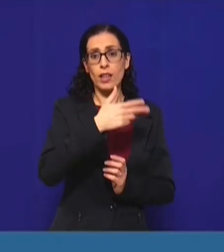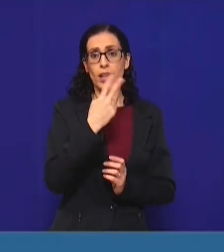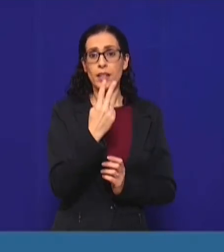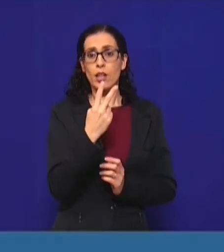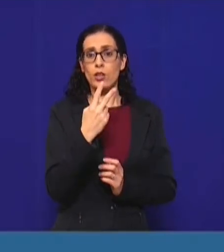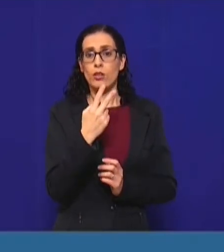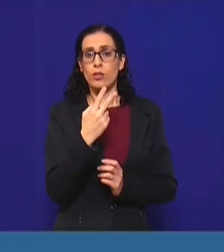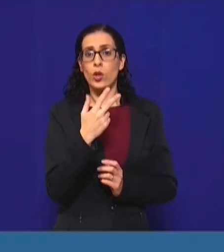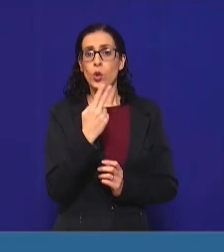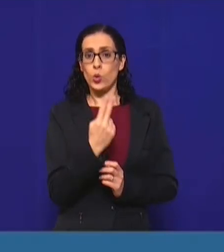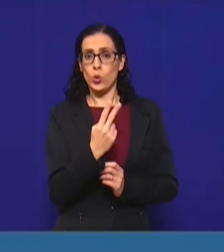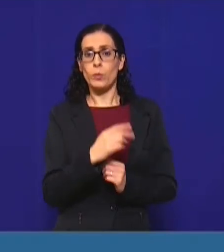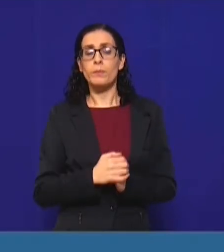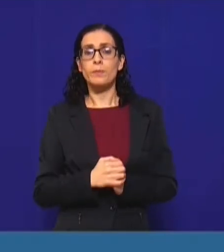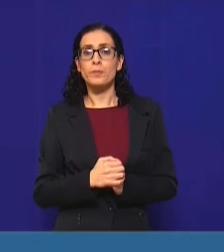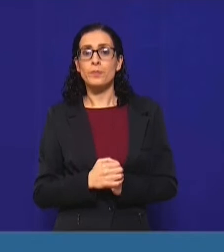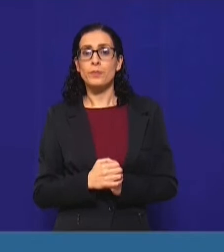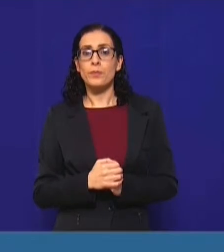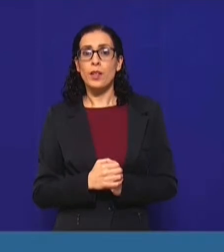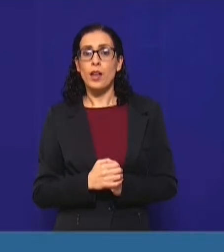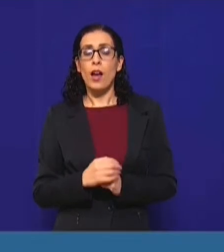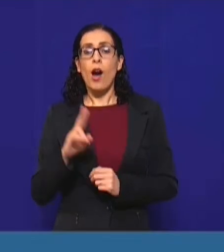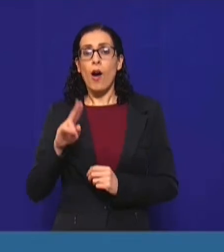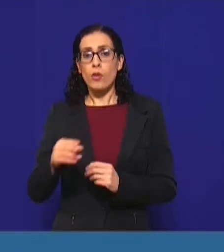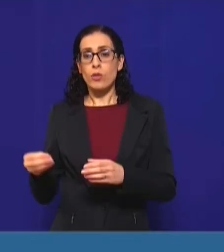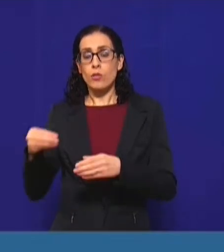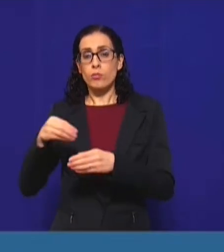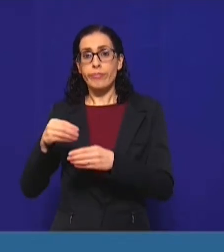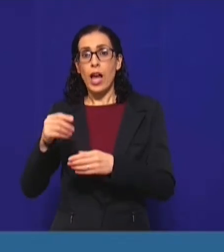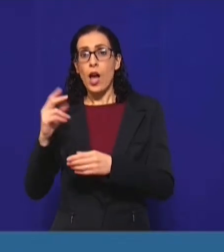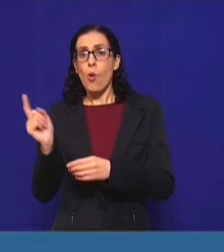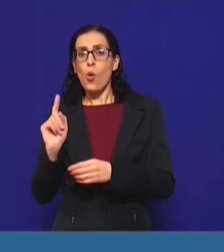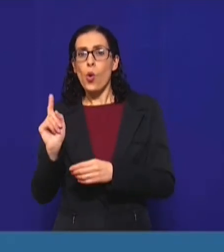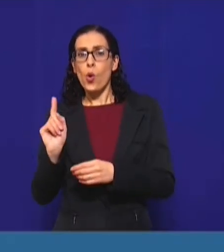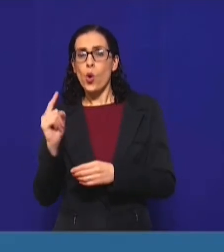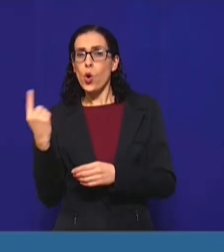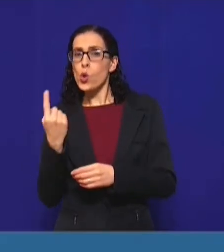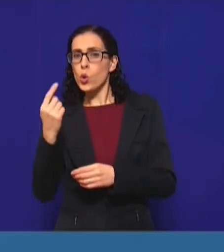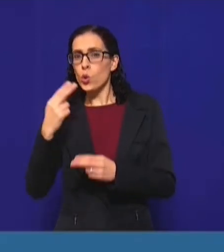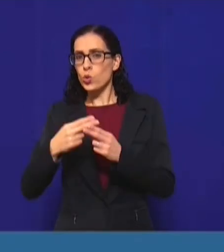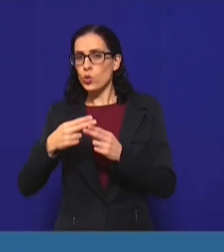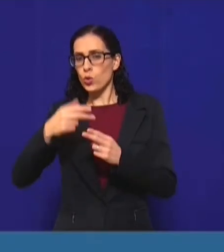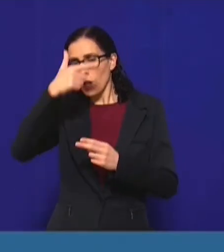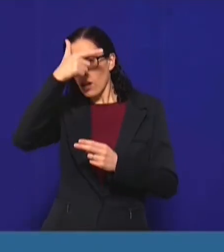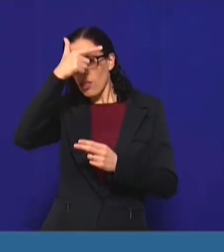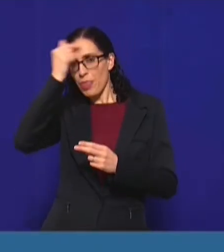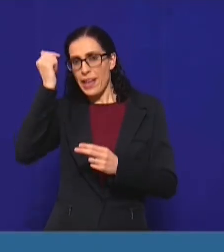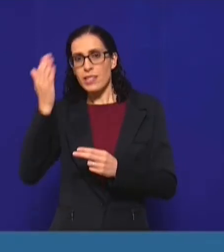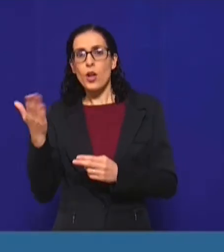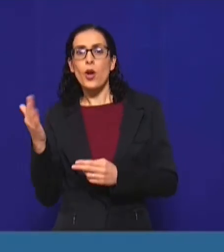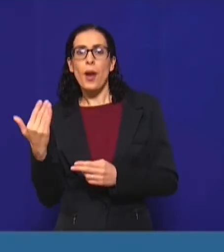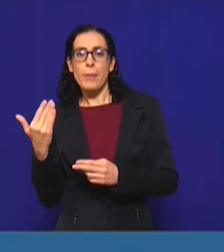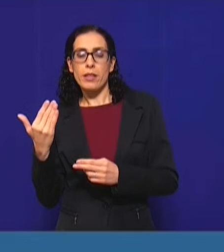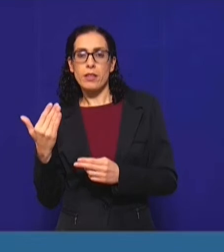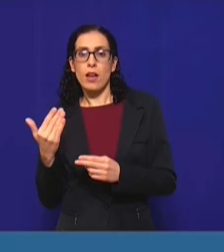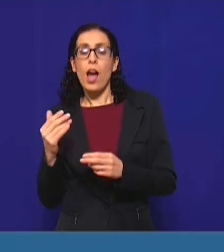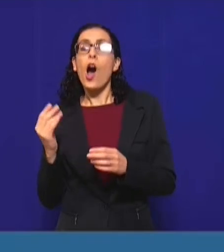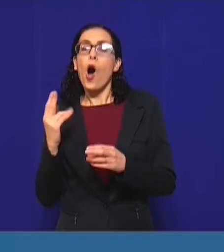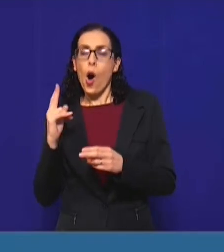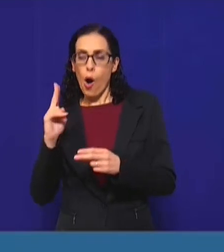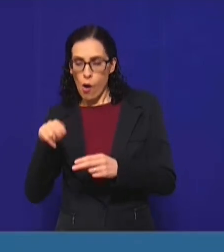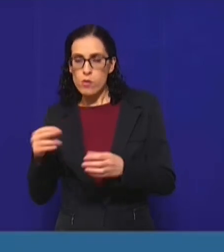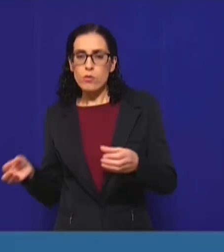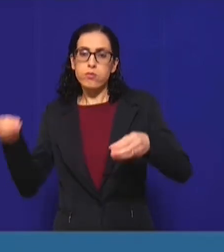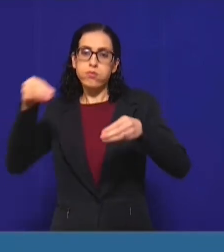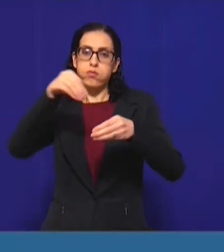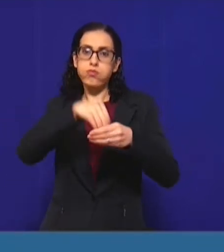21,982. We have included also the rapid tests in this number of the positive tests. Also, in terms of